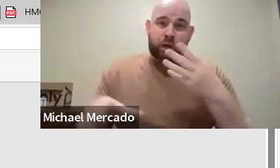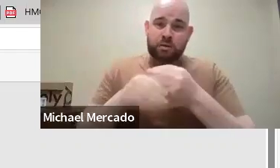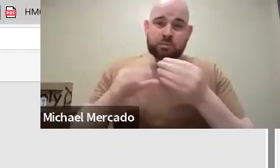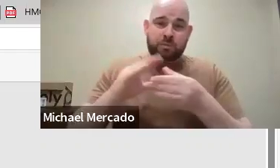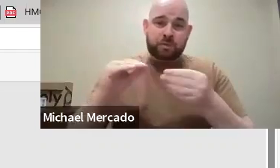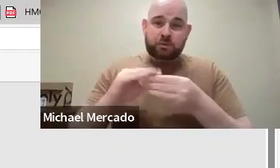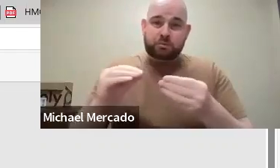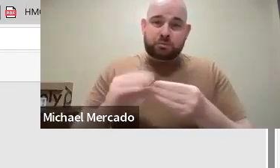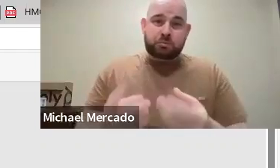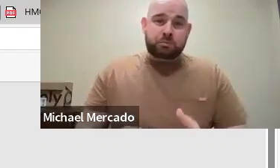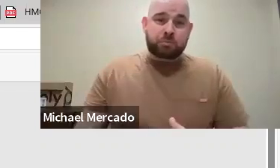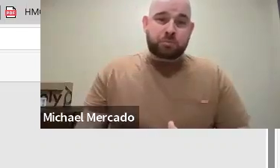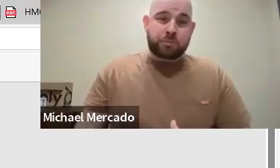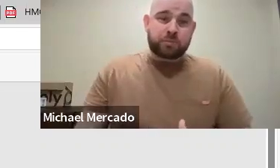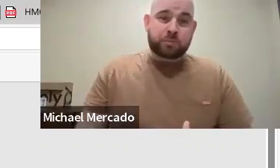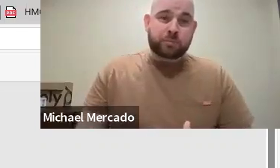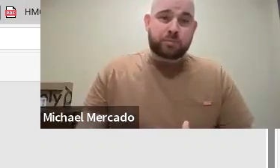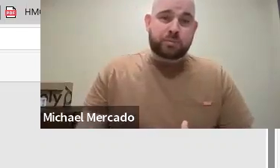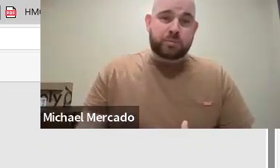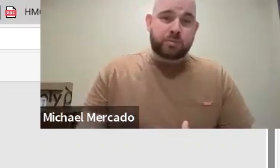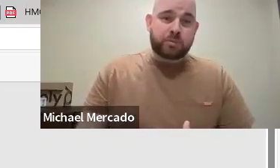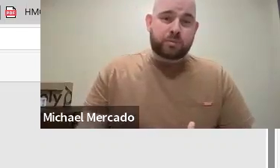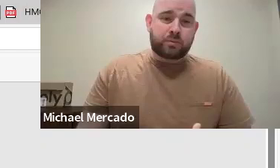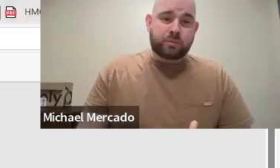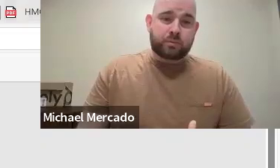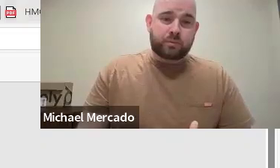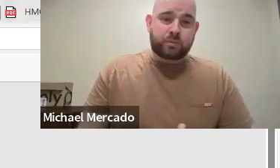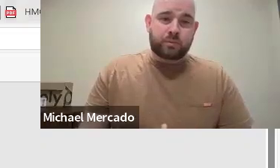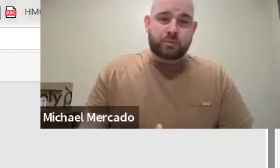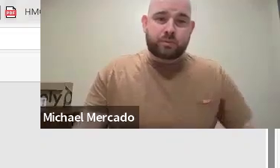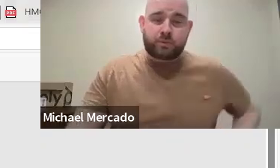use. Hubert, is there anything you wanted to add?